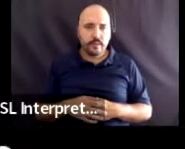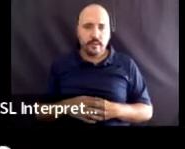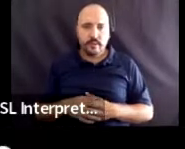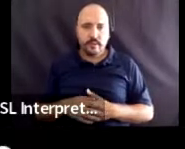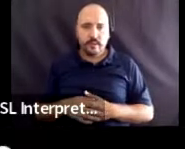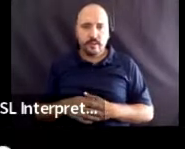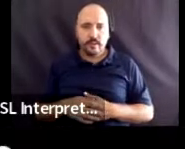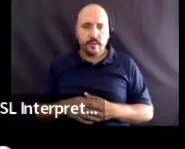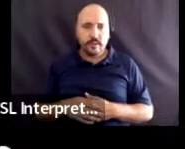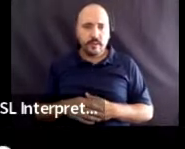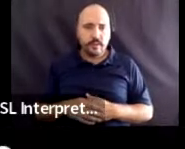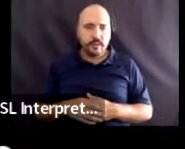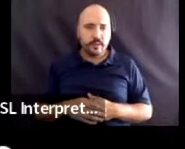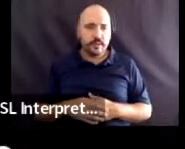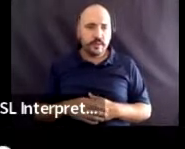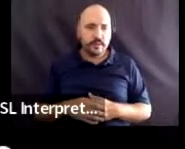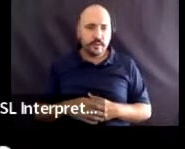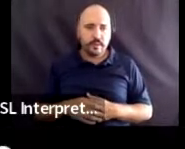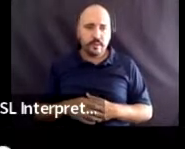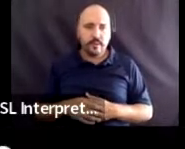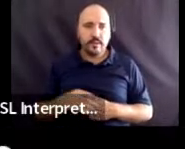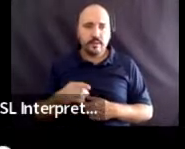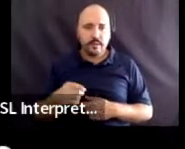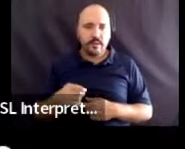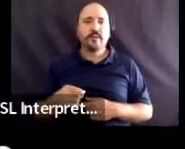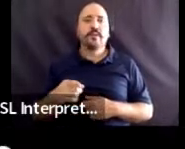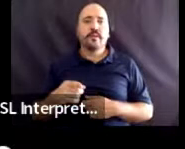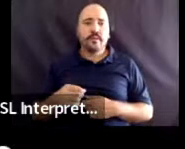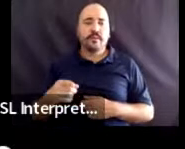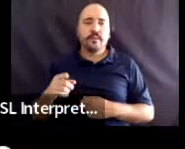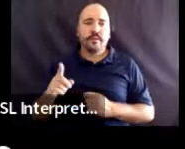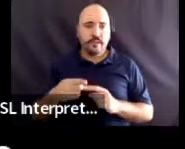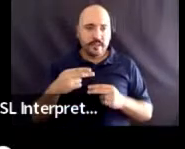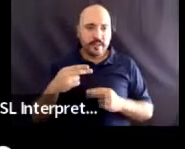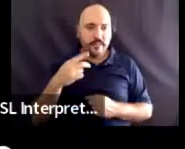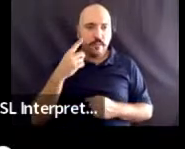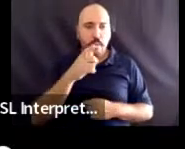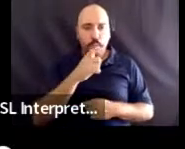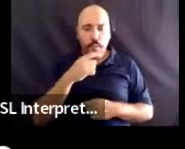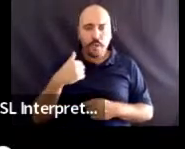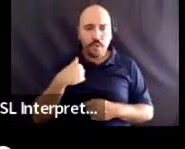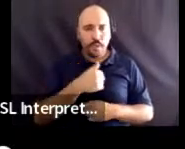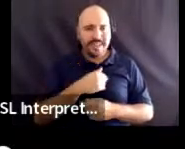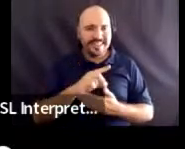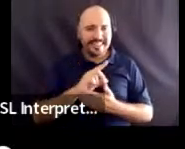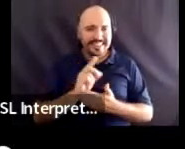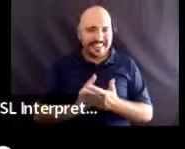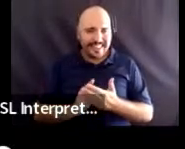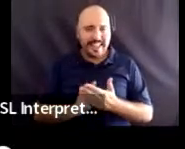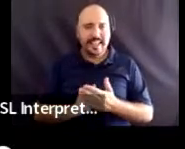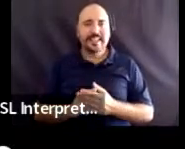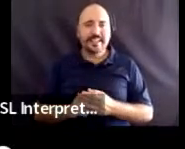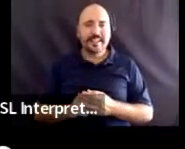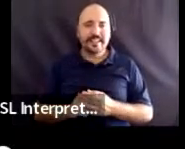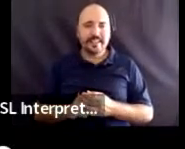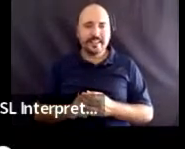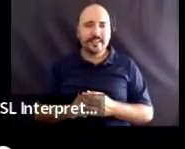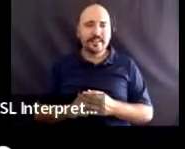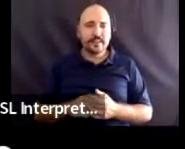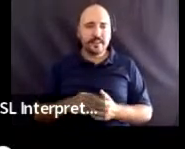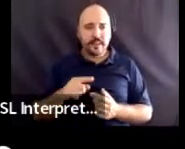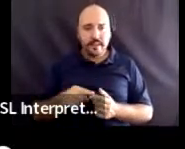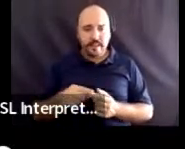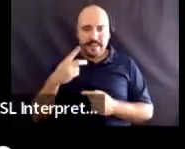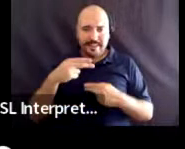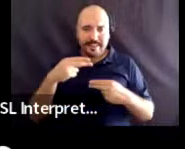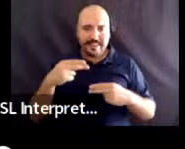Go back. Yes. Okay, so the first slide is for whom are we designing? And on the slide, you